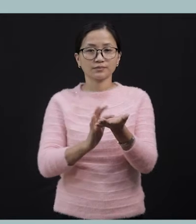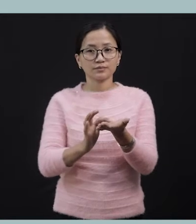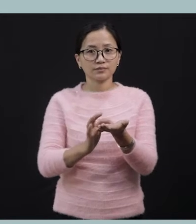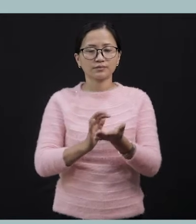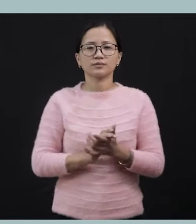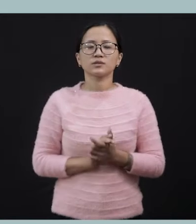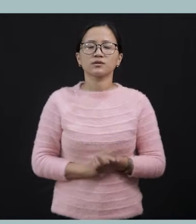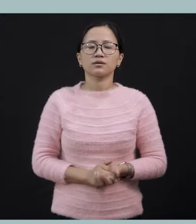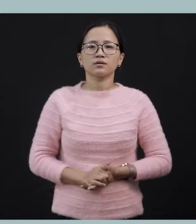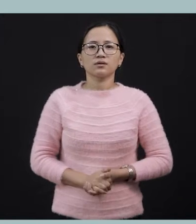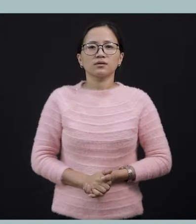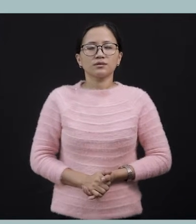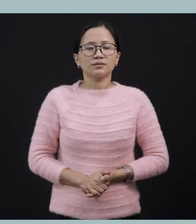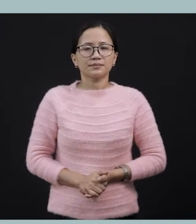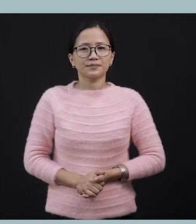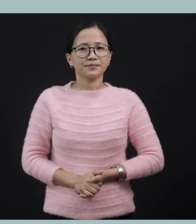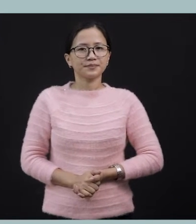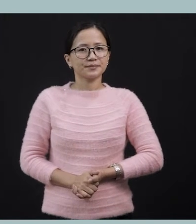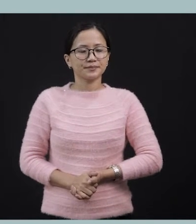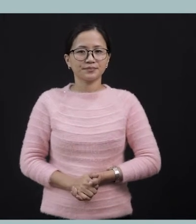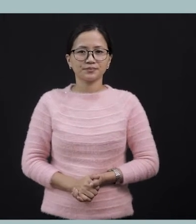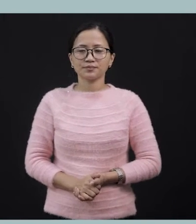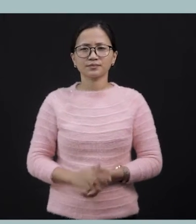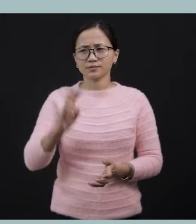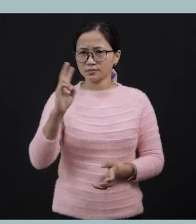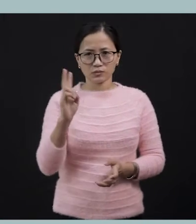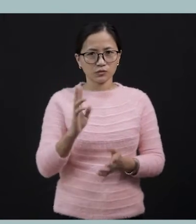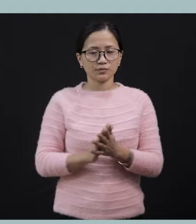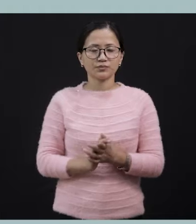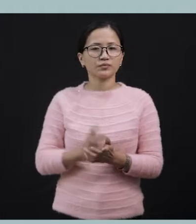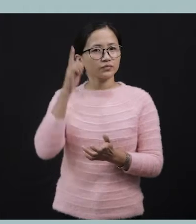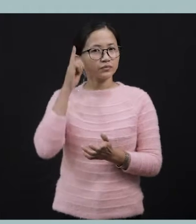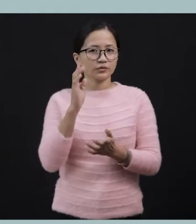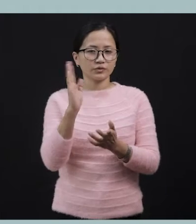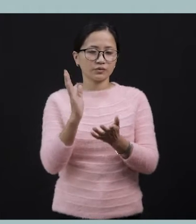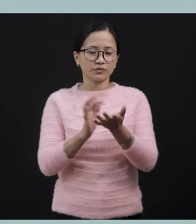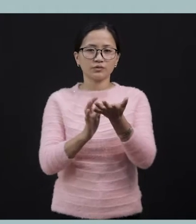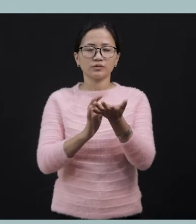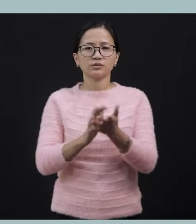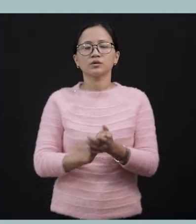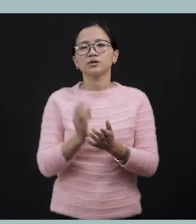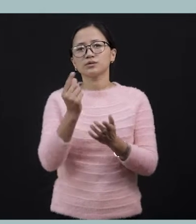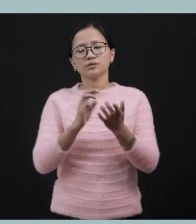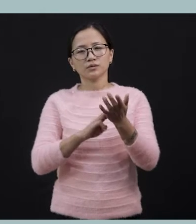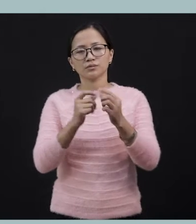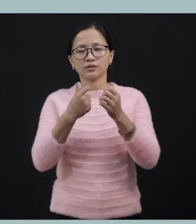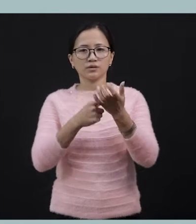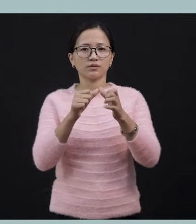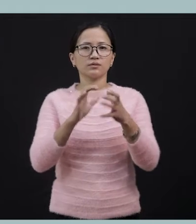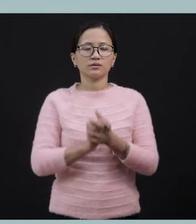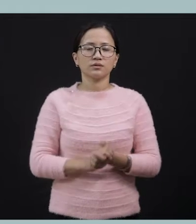you remember the parts of shadows, right? So there are two parts of shadows. The first is umbra,